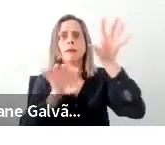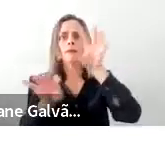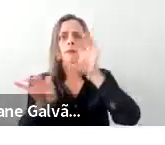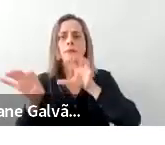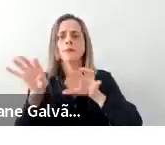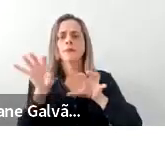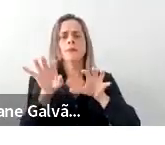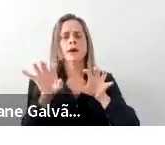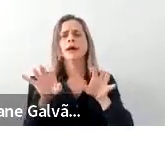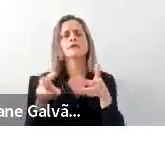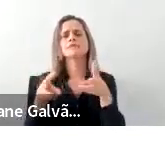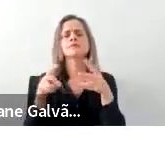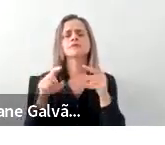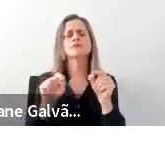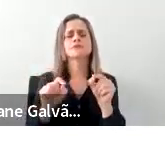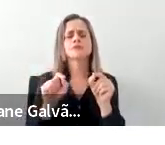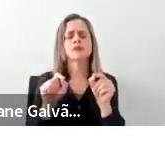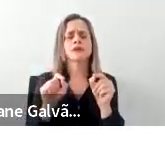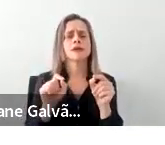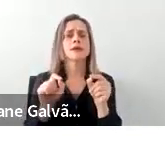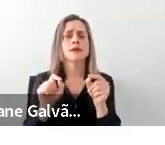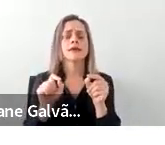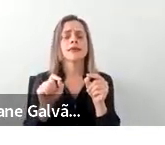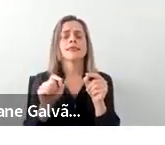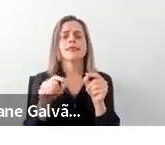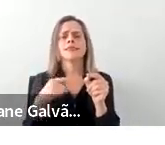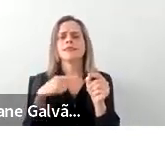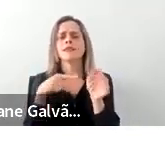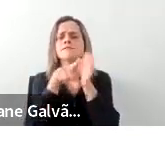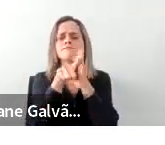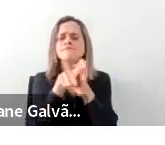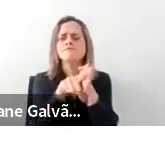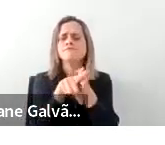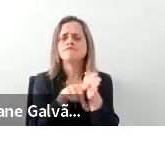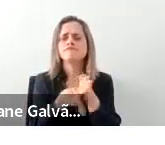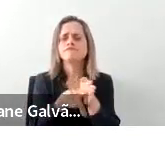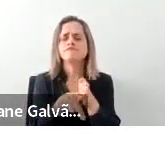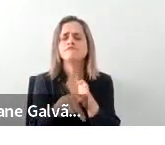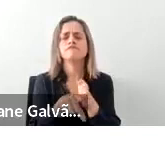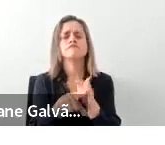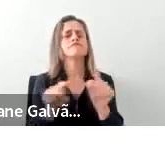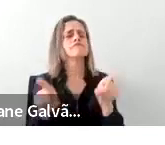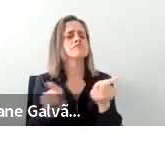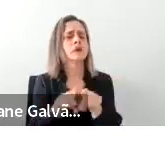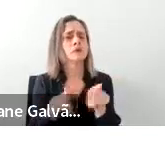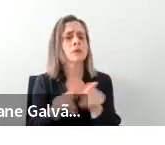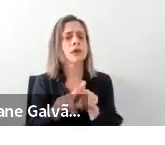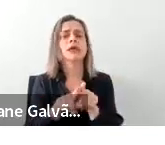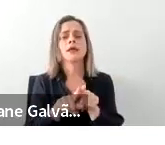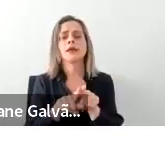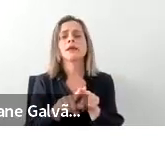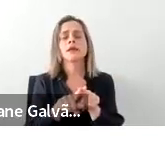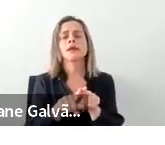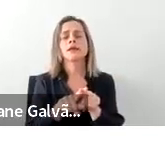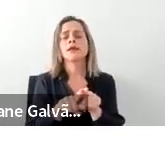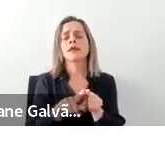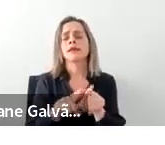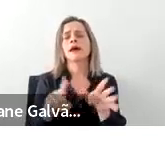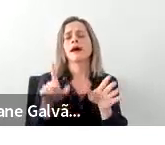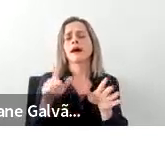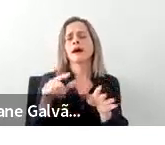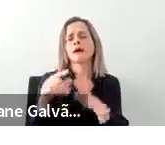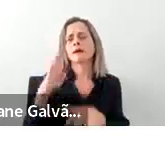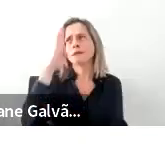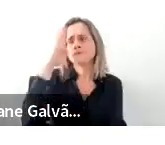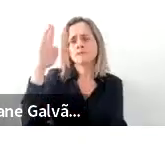by psychologists in Russia, in post-revolutionary Russia, to develop a Marxist psychology. So it's very,